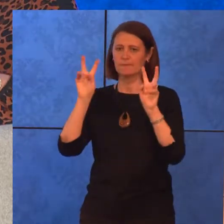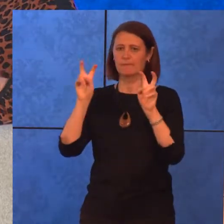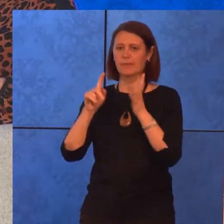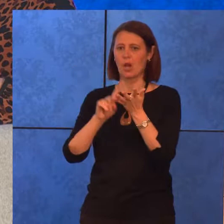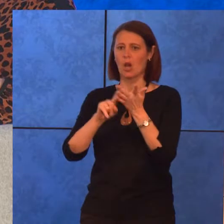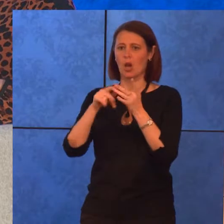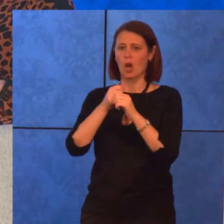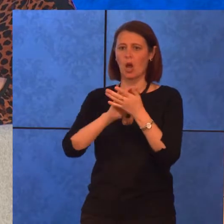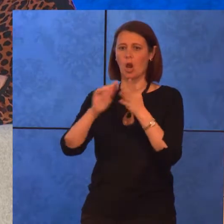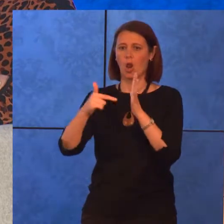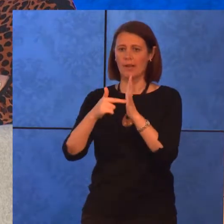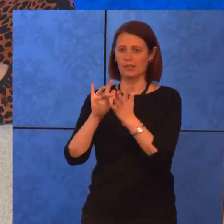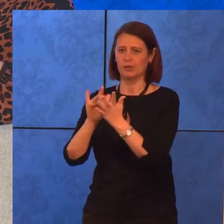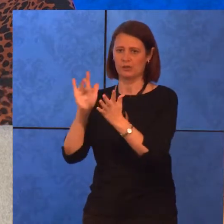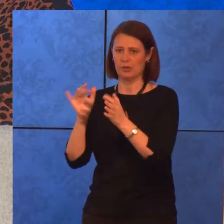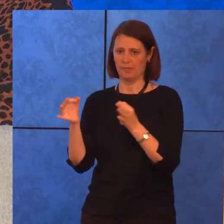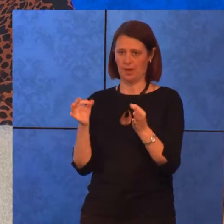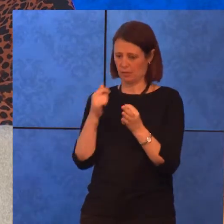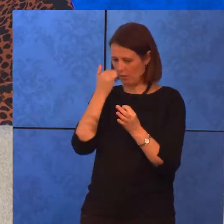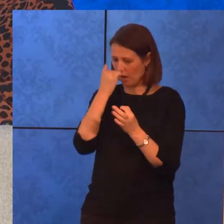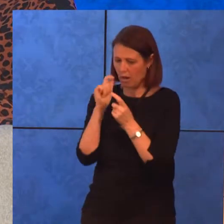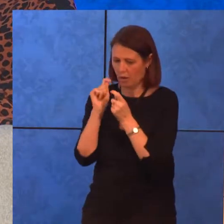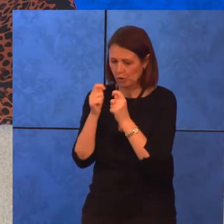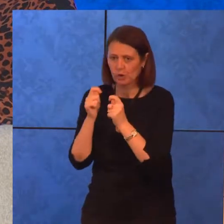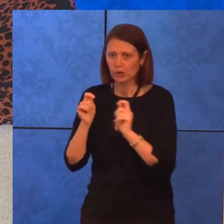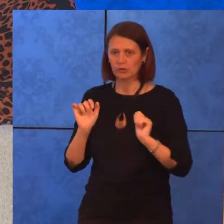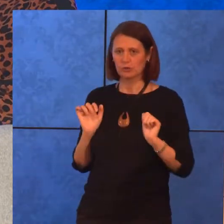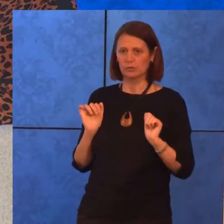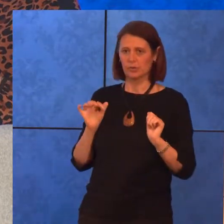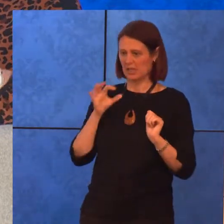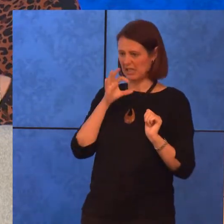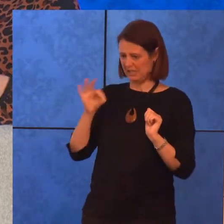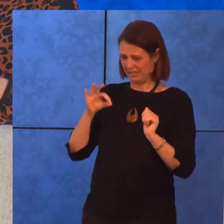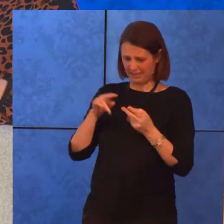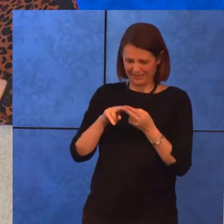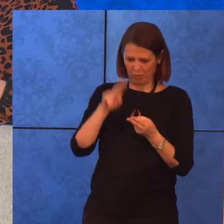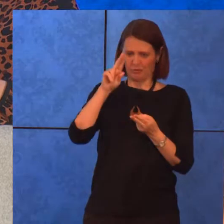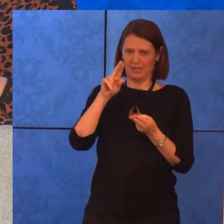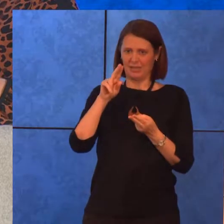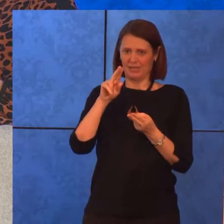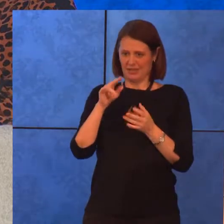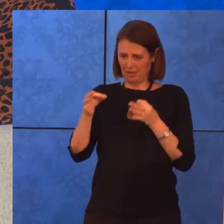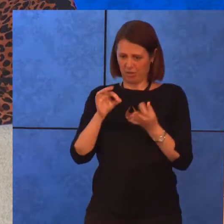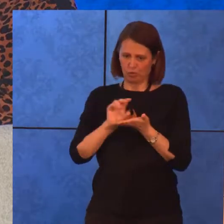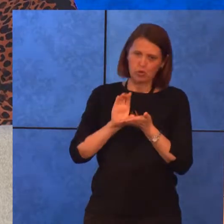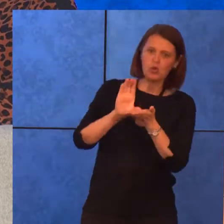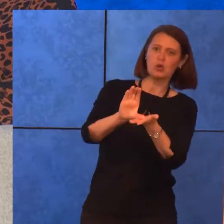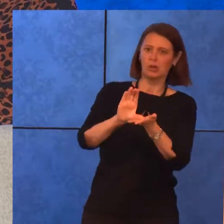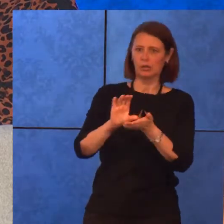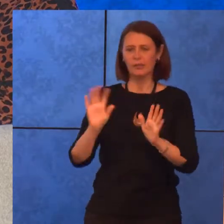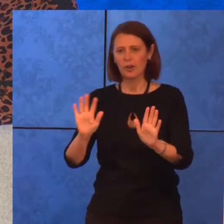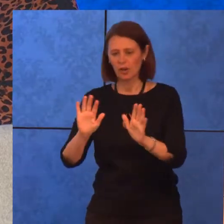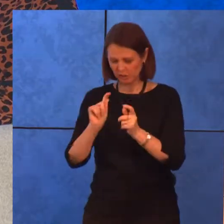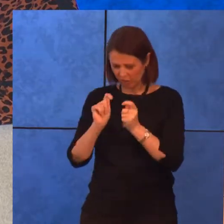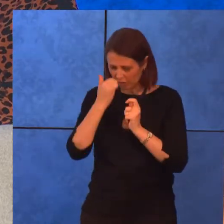review, where we could make small amendments to the plan that didn't increase the plan value significantly. But what we really need to